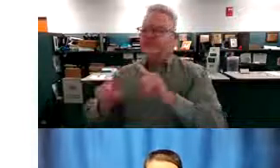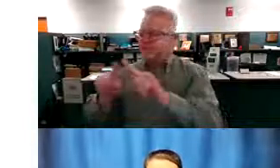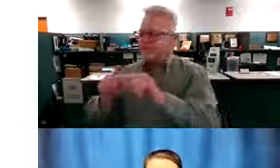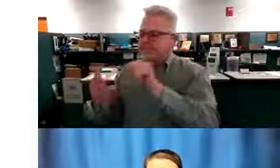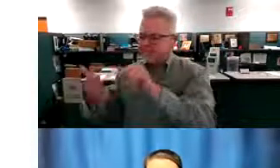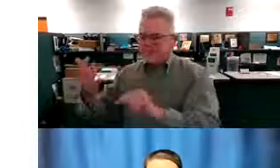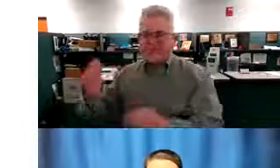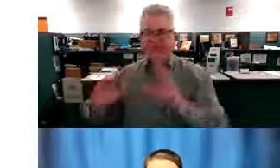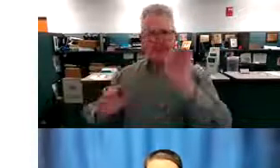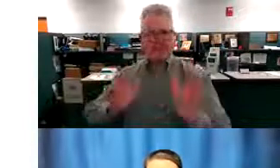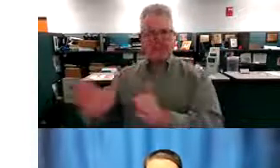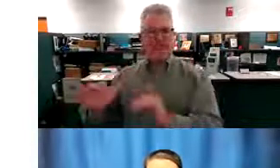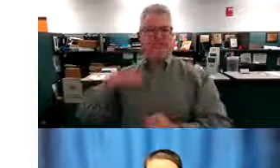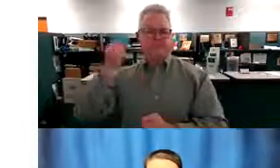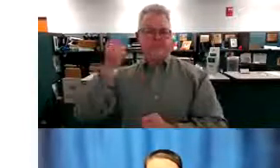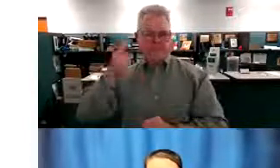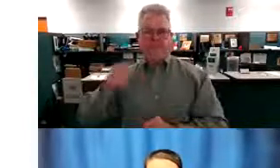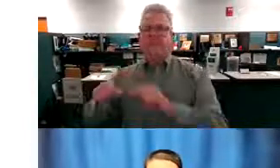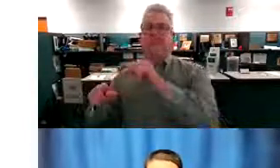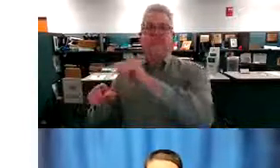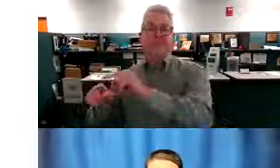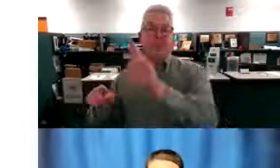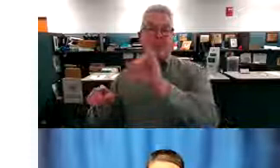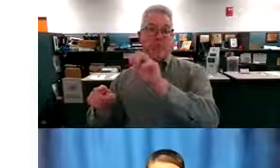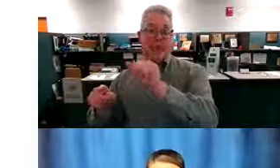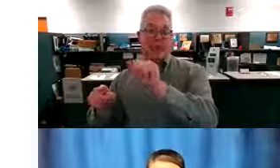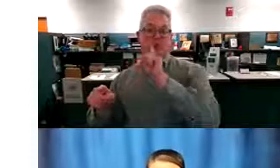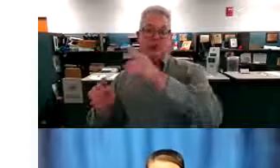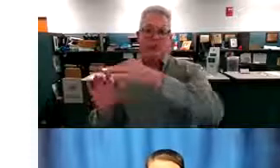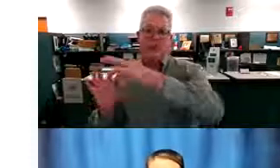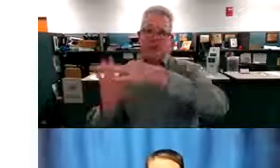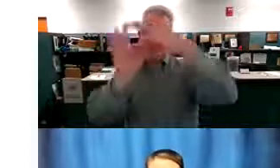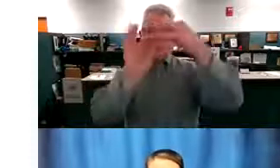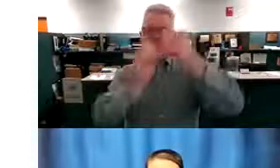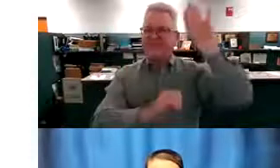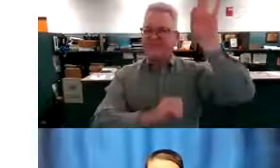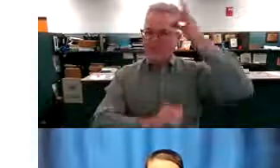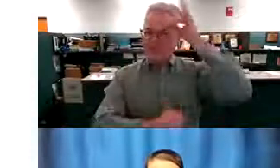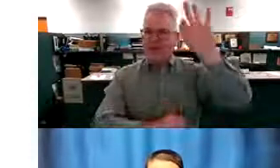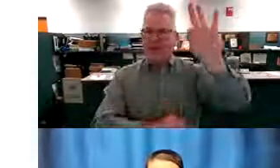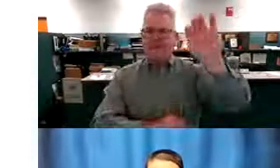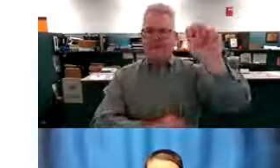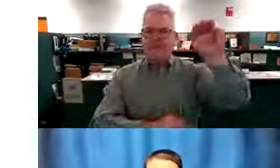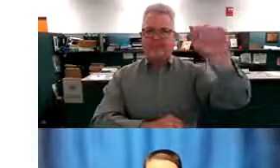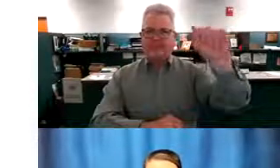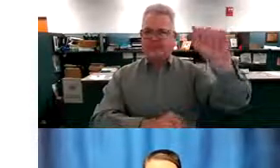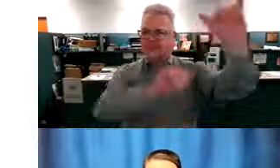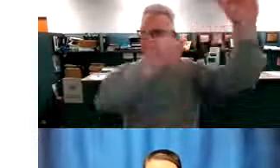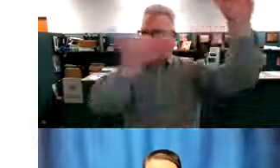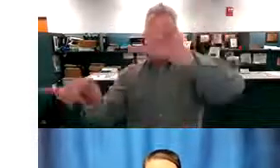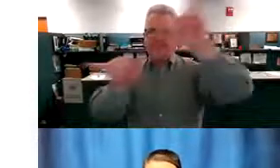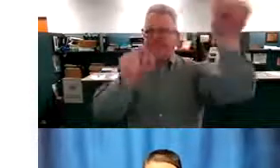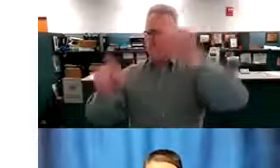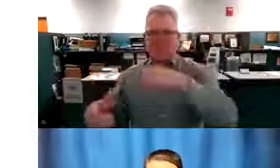with them, and making sure that we had that understanding. And also with RIMA, how that would connect